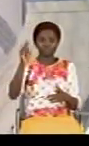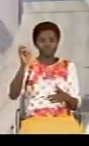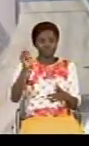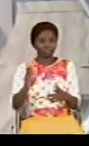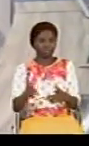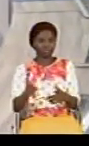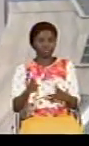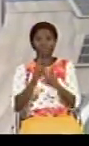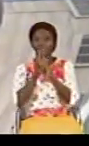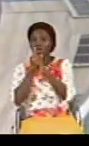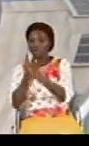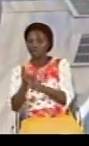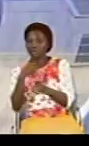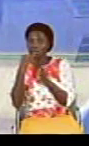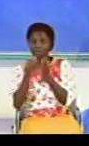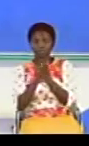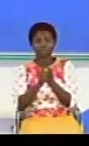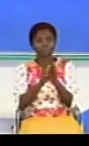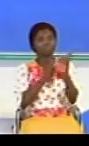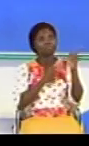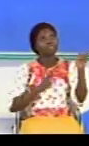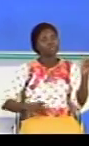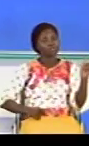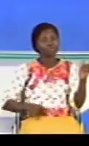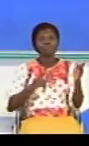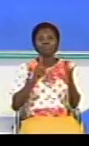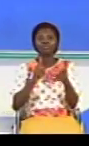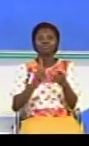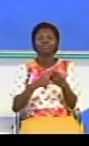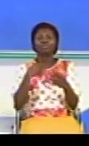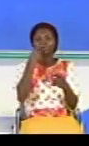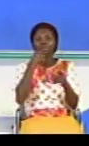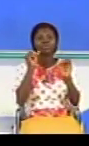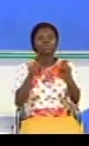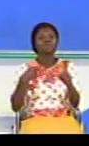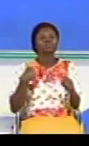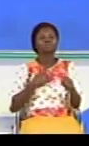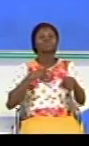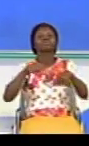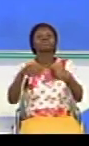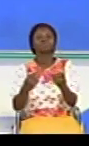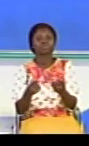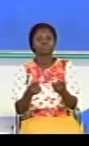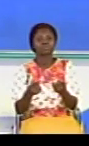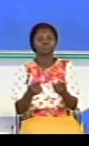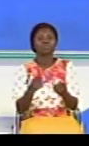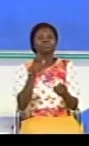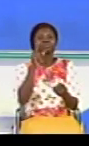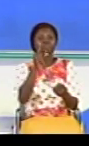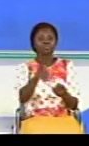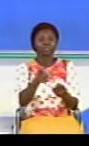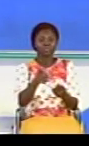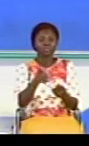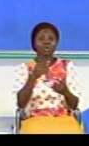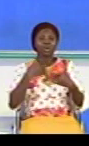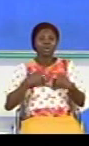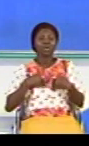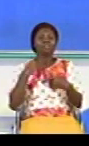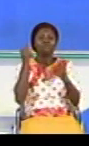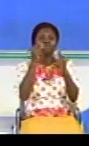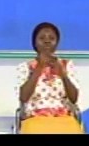shall we go? Thou hast the word of eternal life, and we believe and